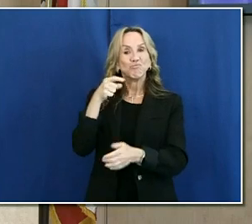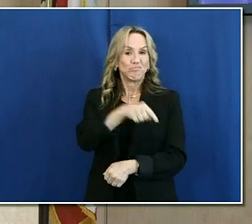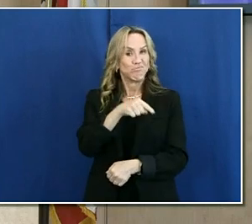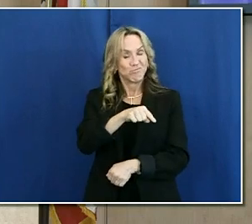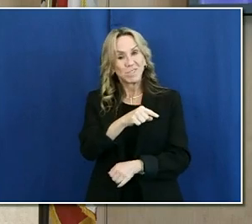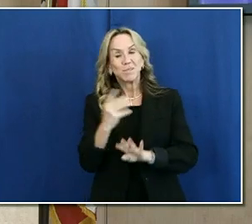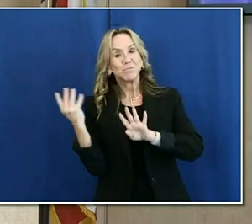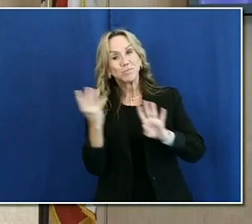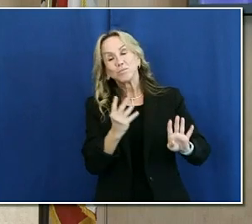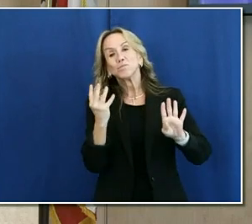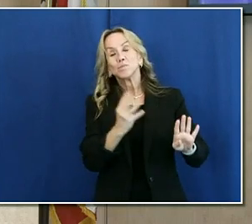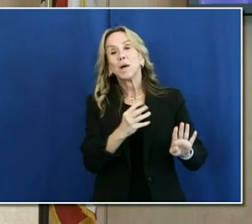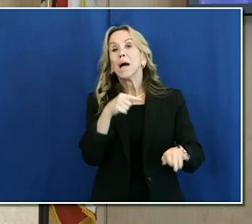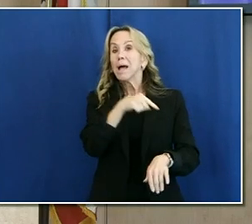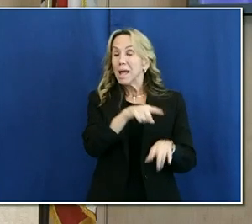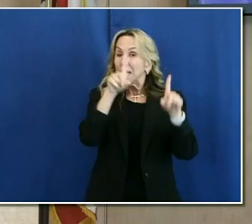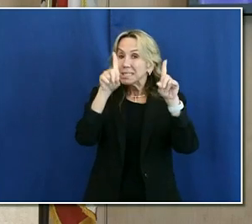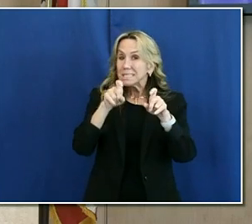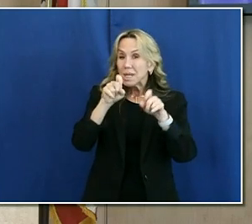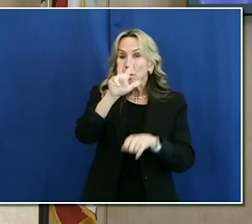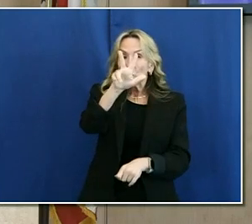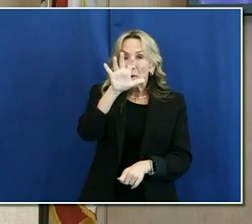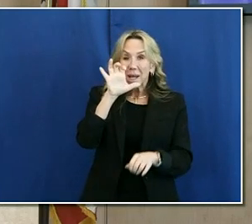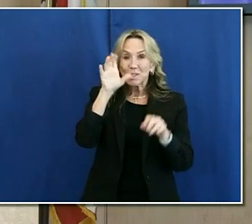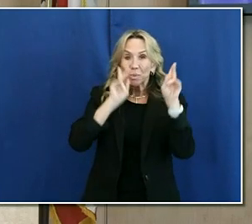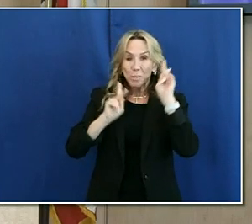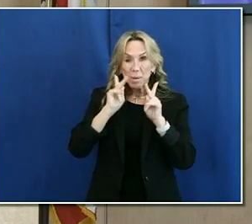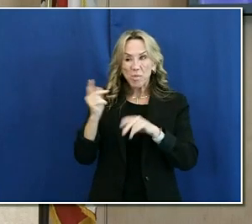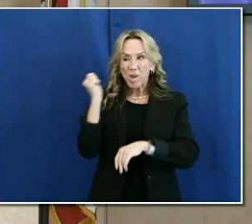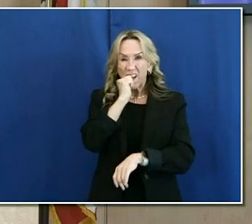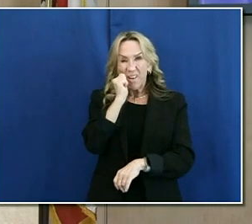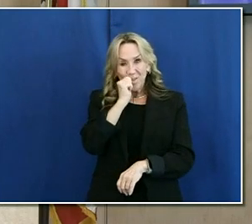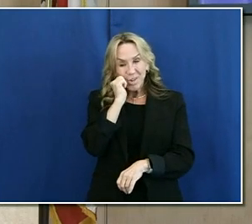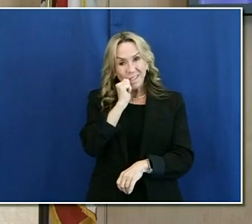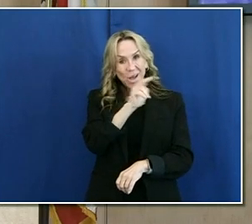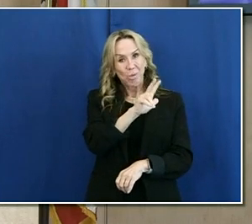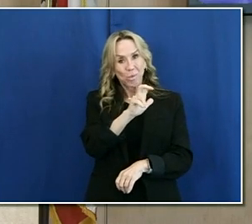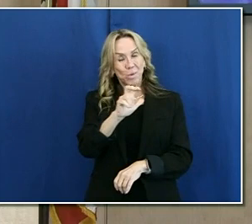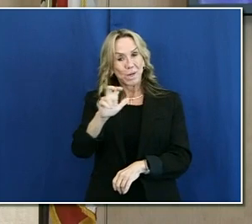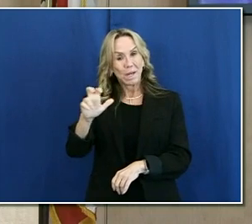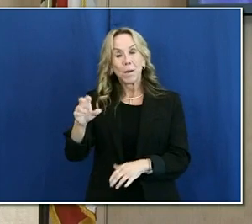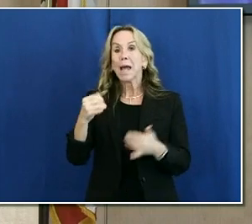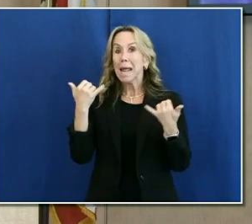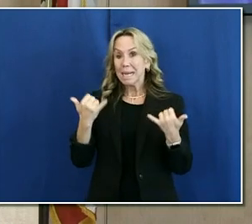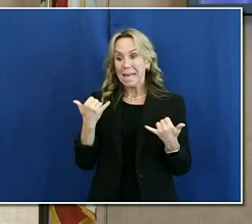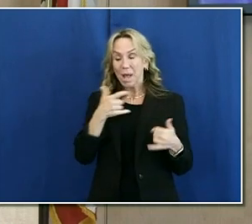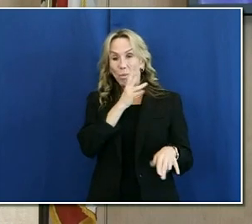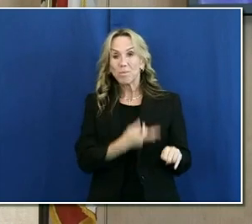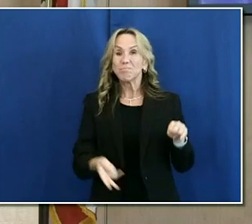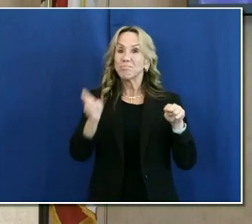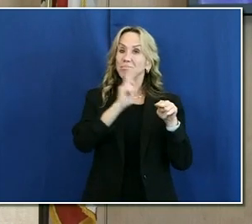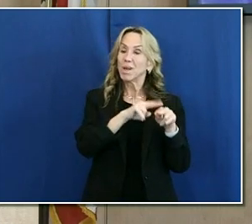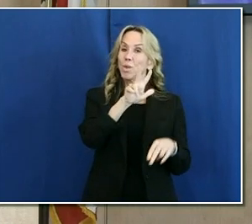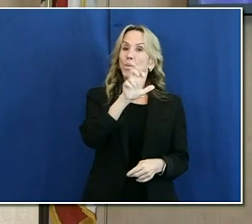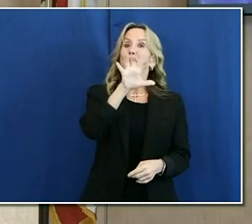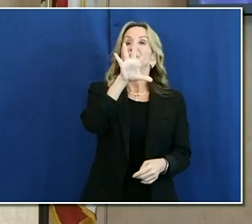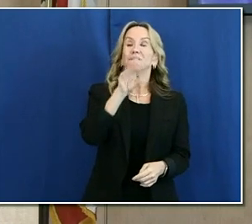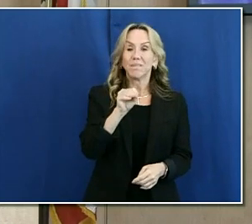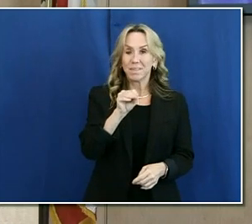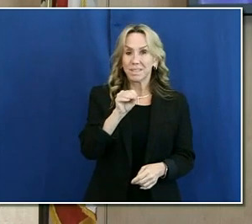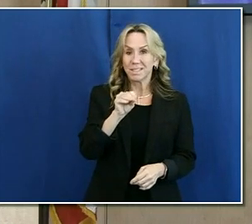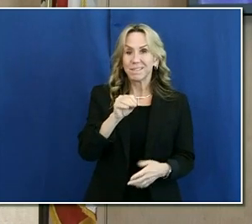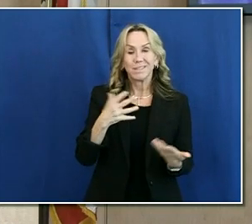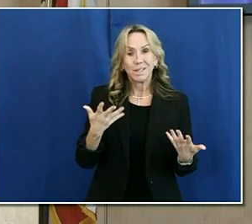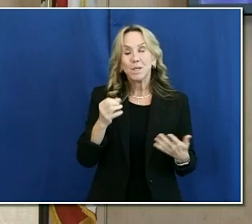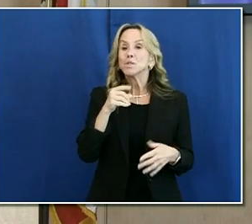testing 300 individuals per day, and we're expanding that as of today by 50 more slots. That's currently